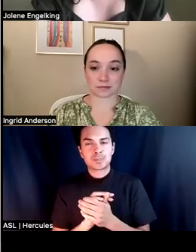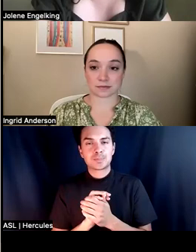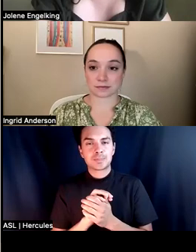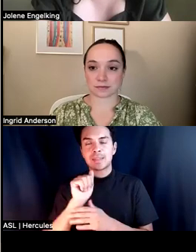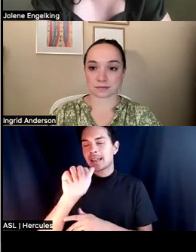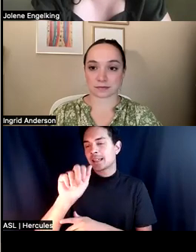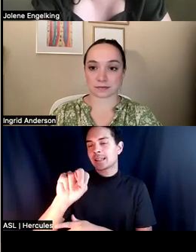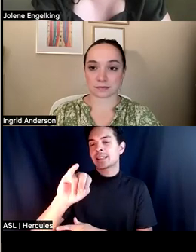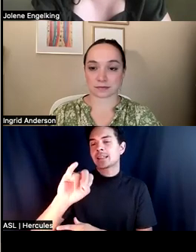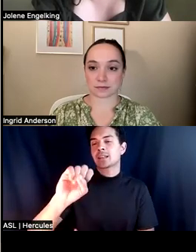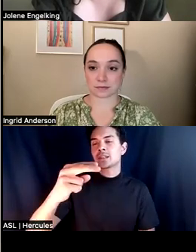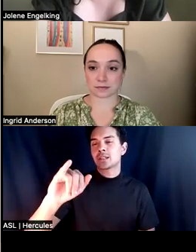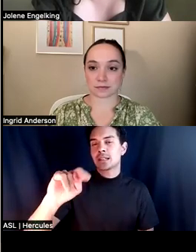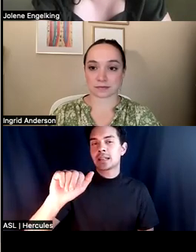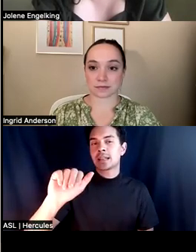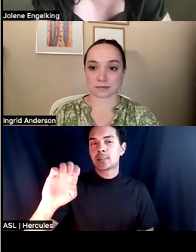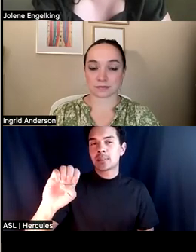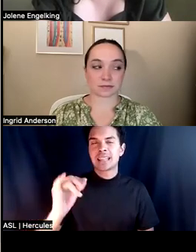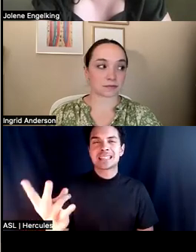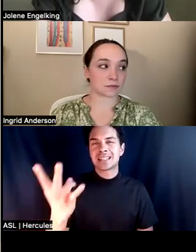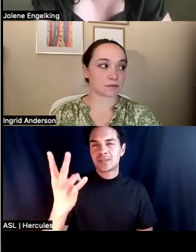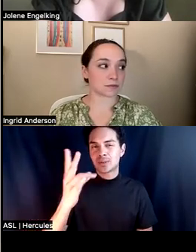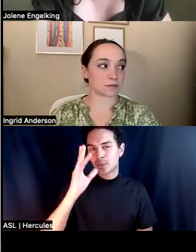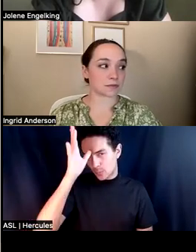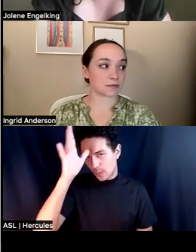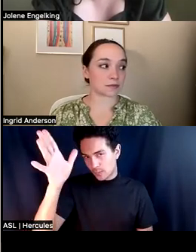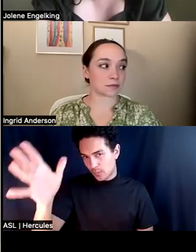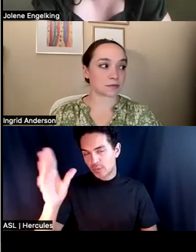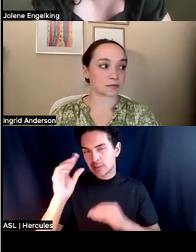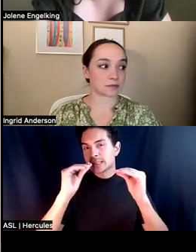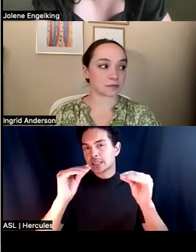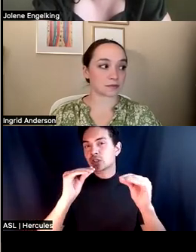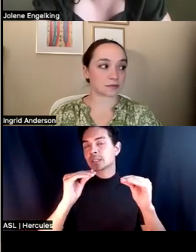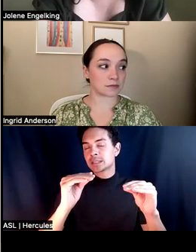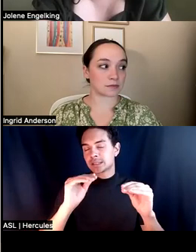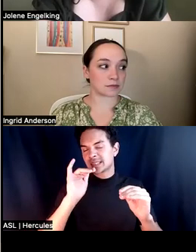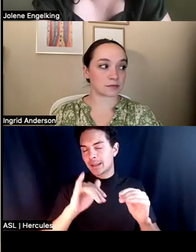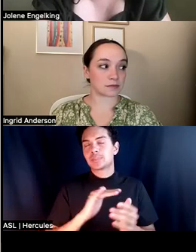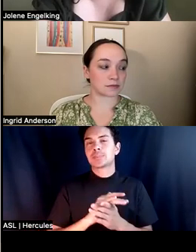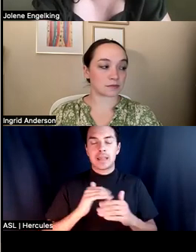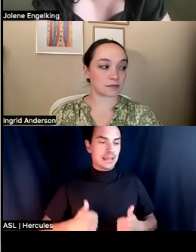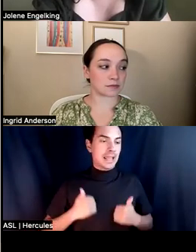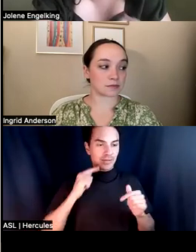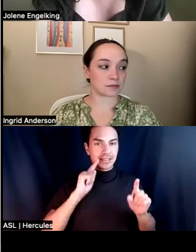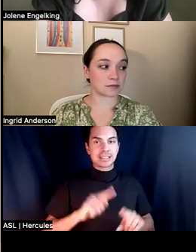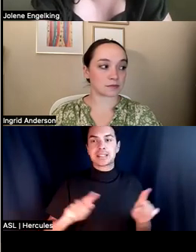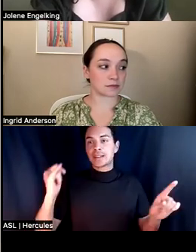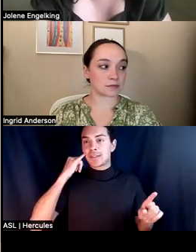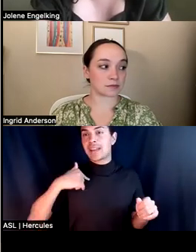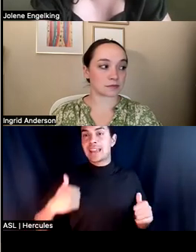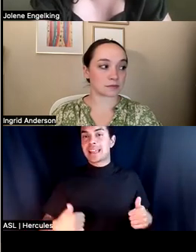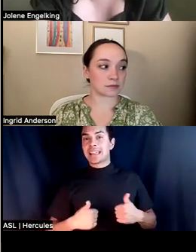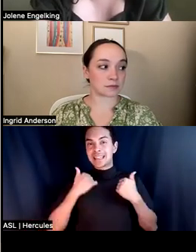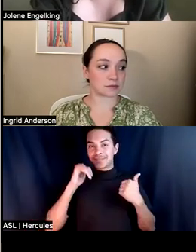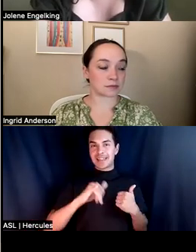Anishinaabe. These are the 7 grandfathers teaching, and thinking about how life would be different if I live this out, and if we all live this out